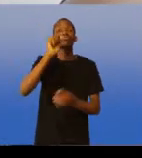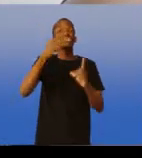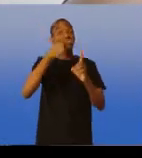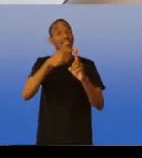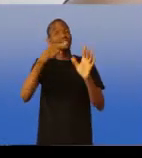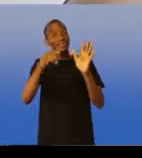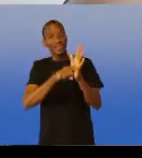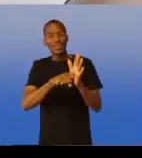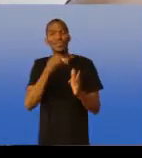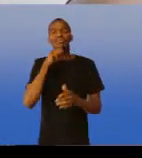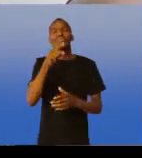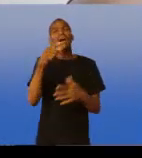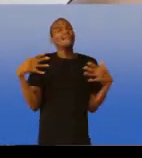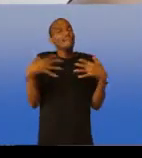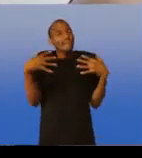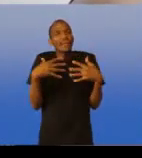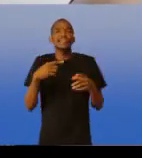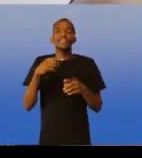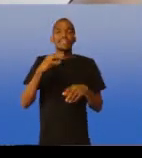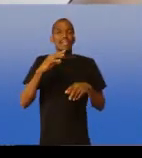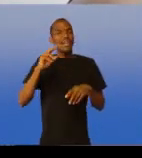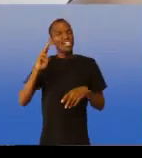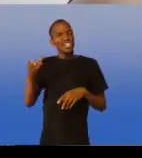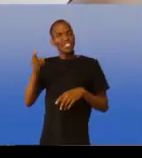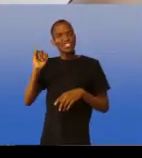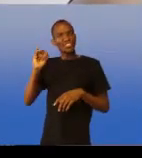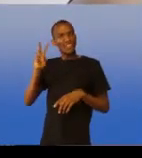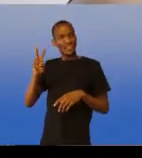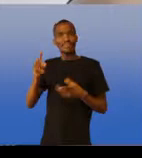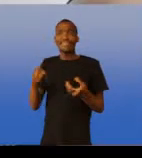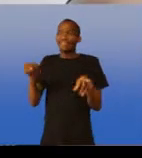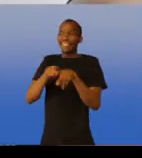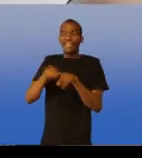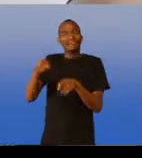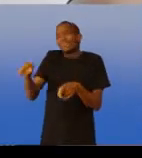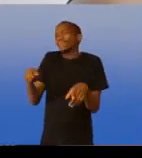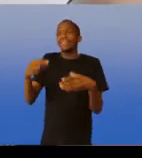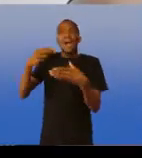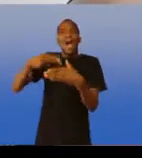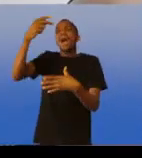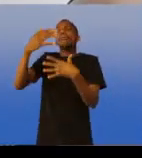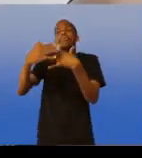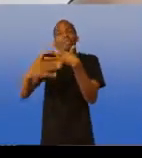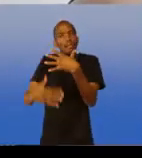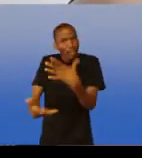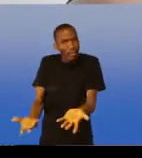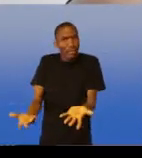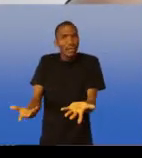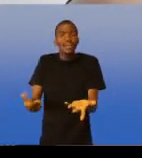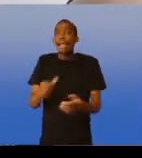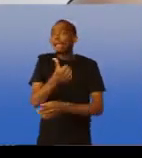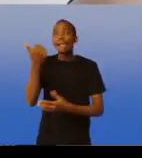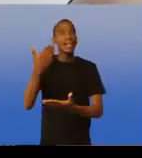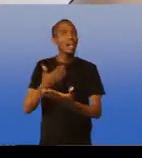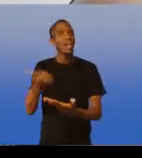be afraid of HIV anymore. It's just like having high blood pressure or any other condition